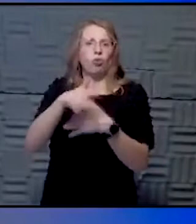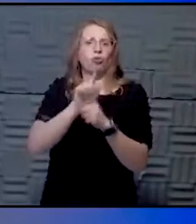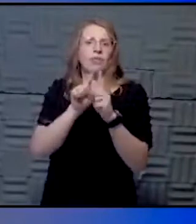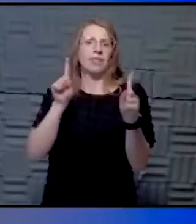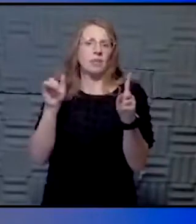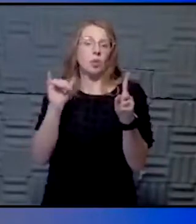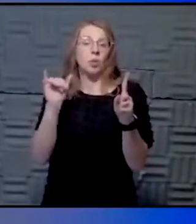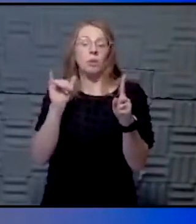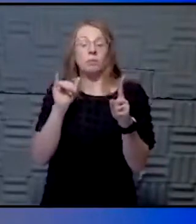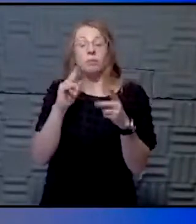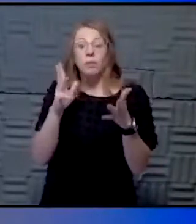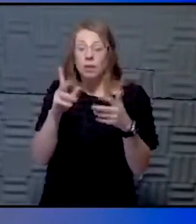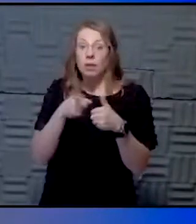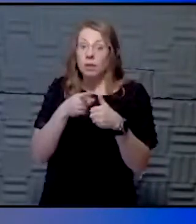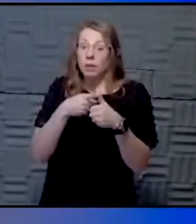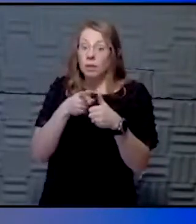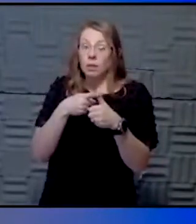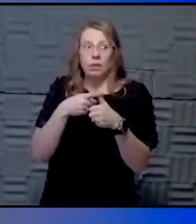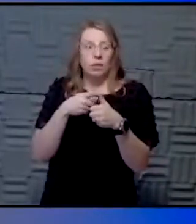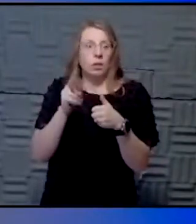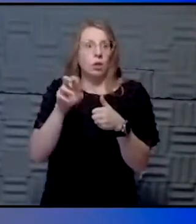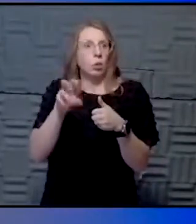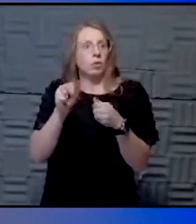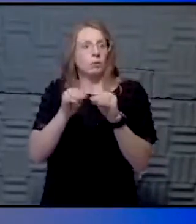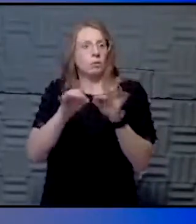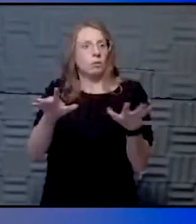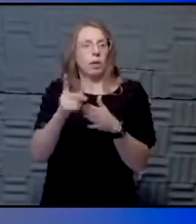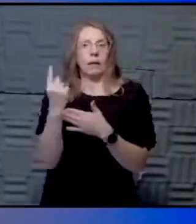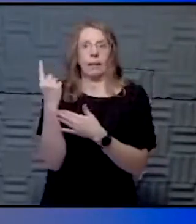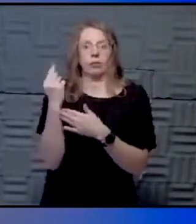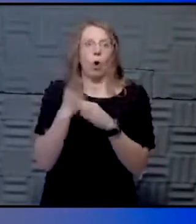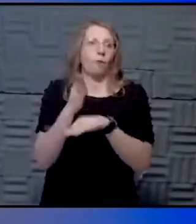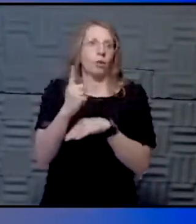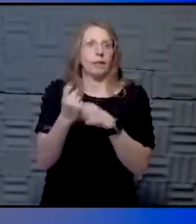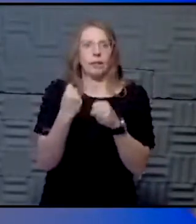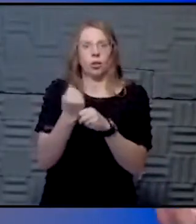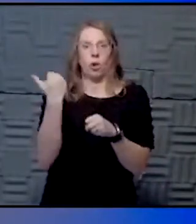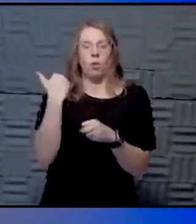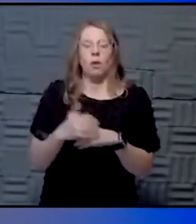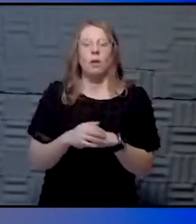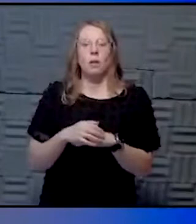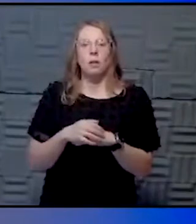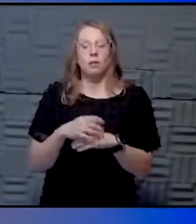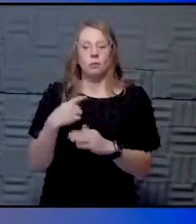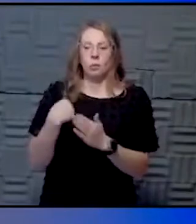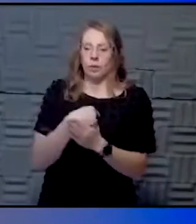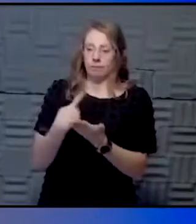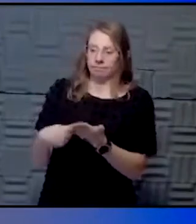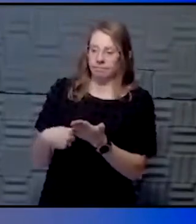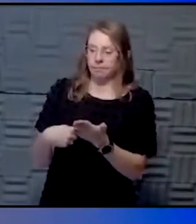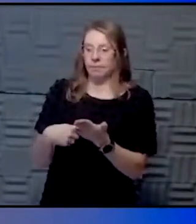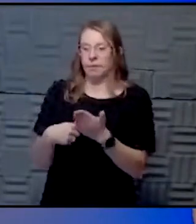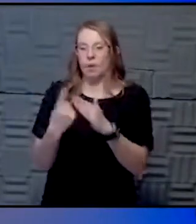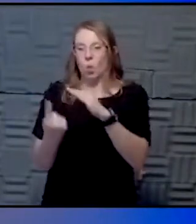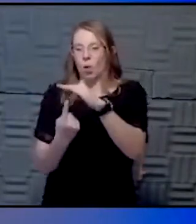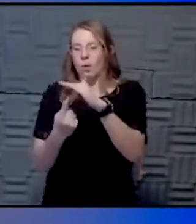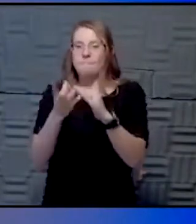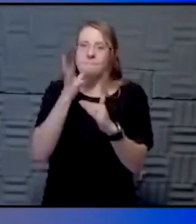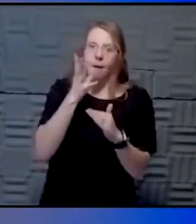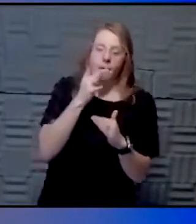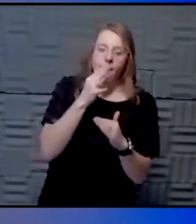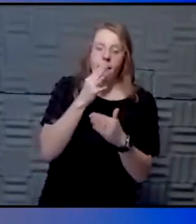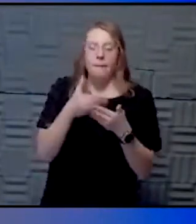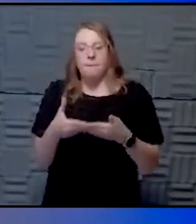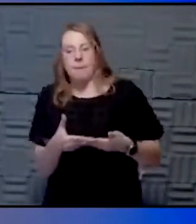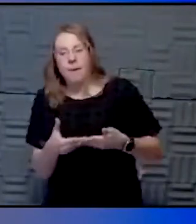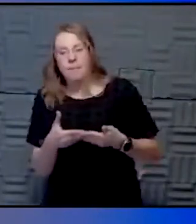Okay. Initially, when this first came out, over a year ago, we had, we discussed quarantining the mom and baby, because no one knew. And